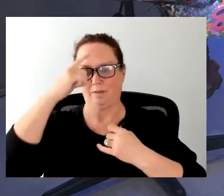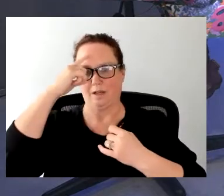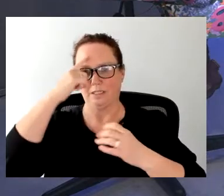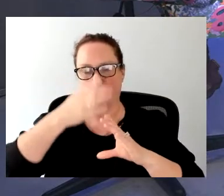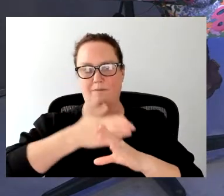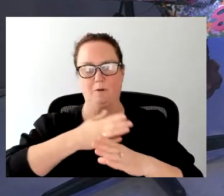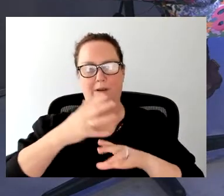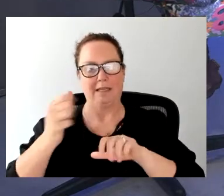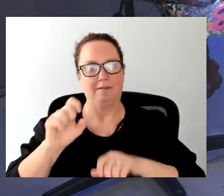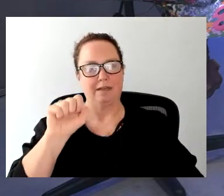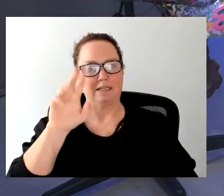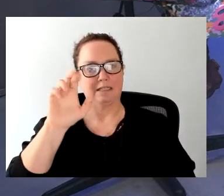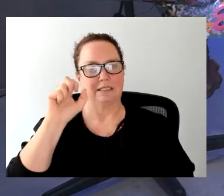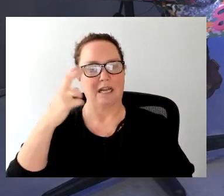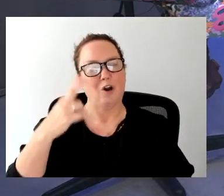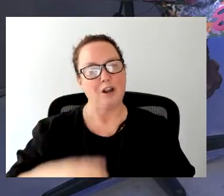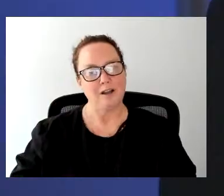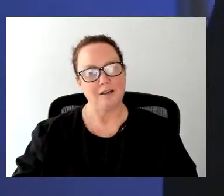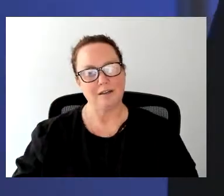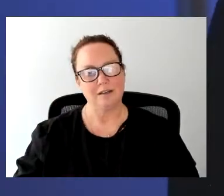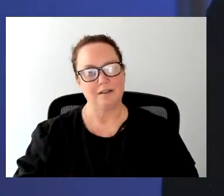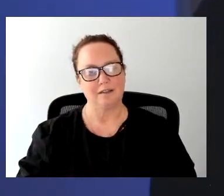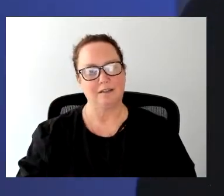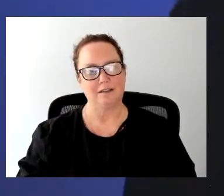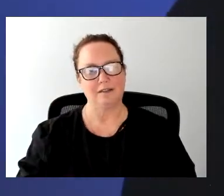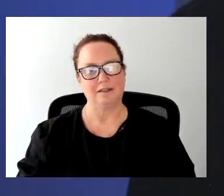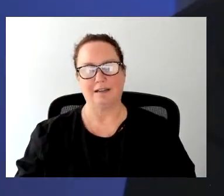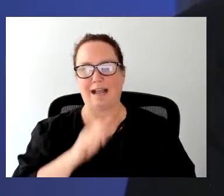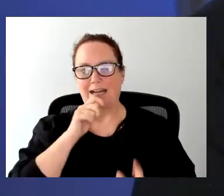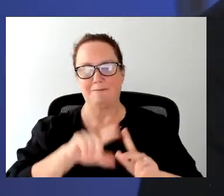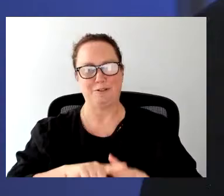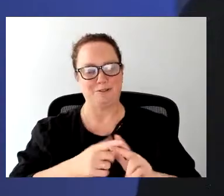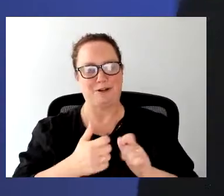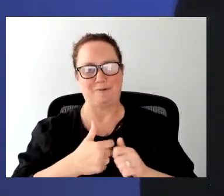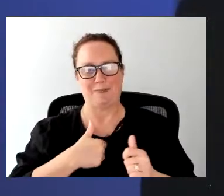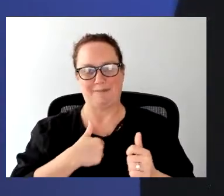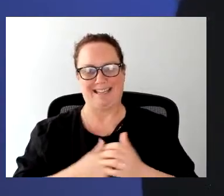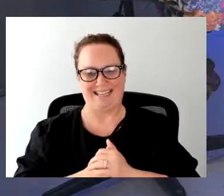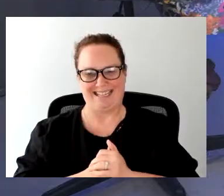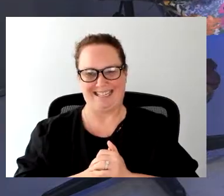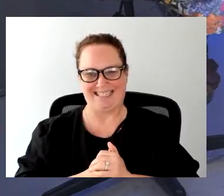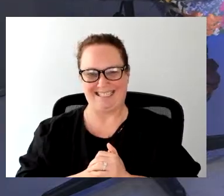Sarah? Oh, I didn't want you to start with me.